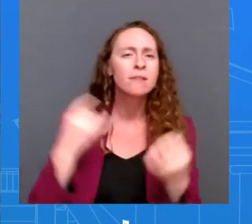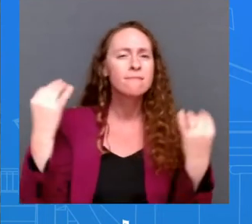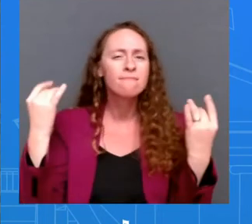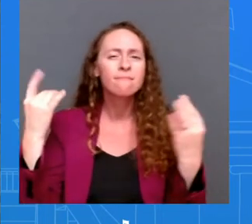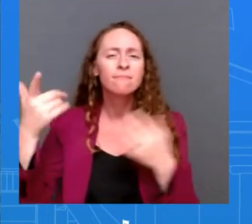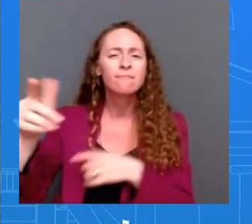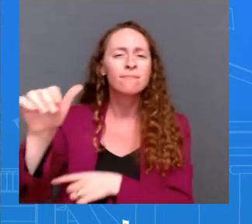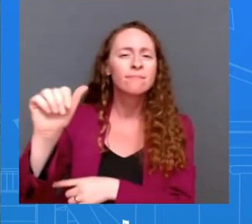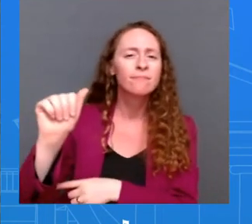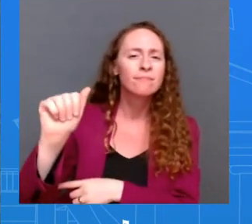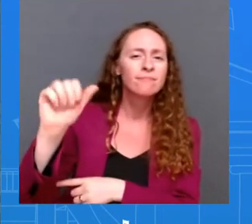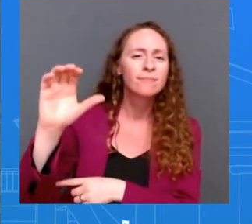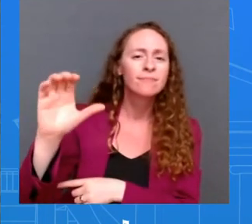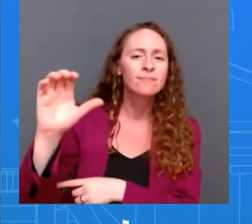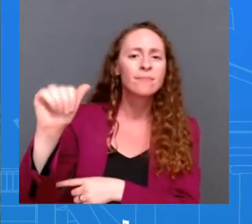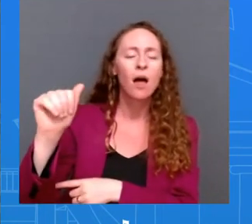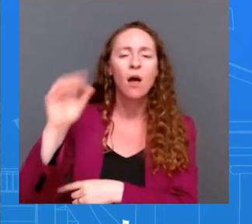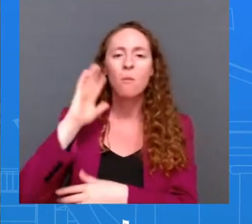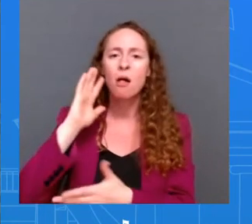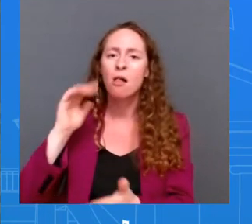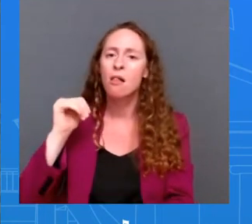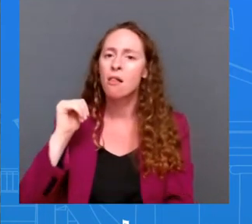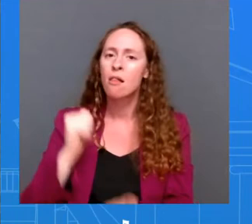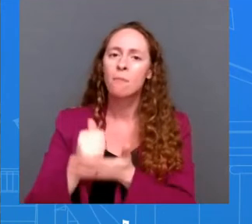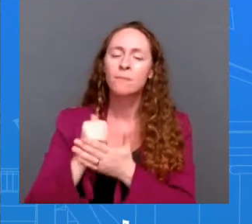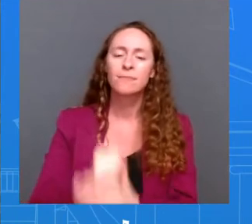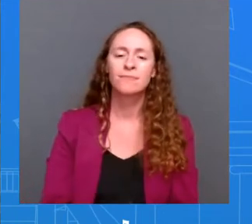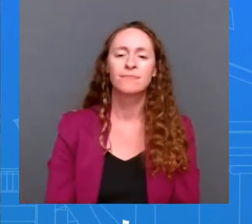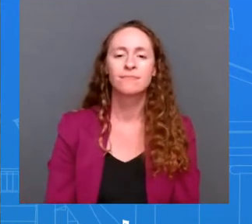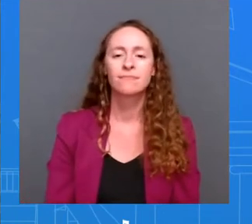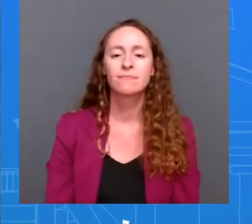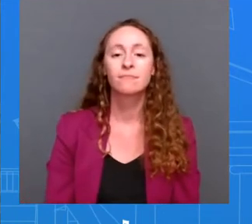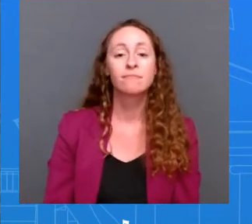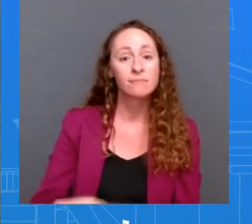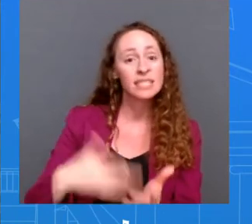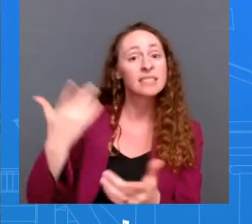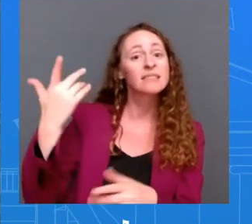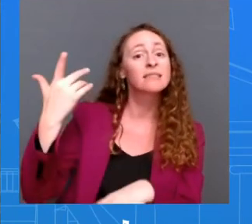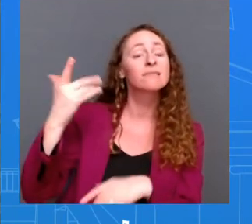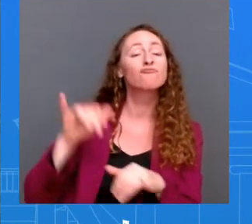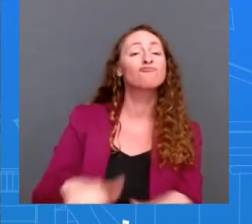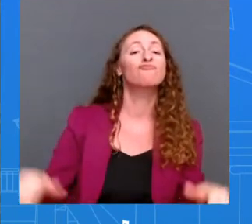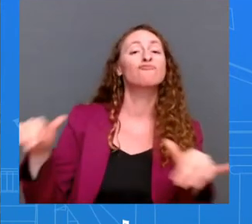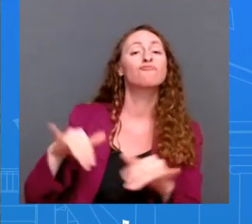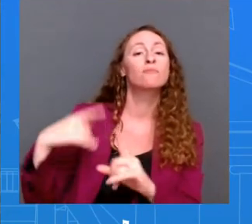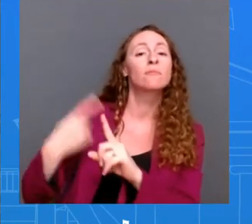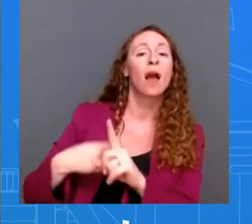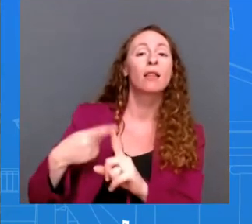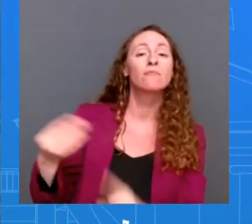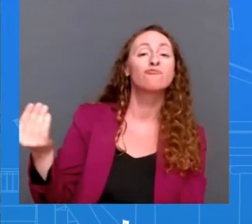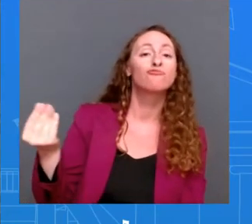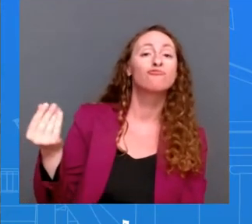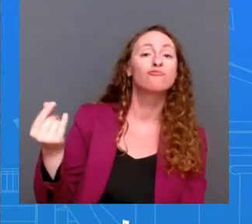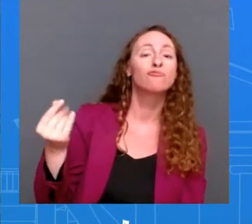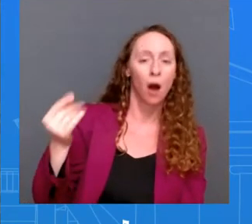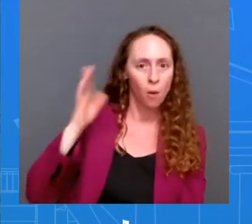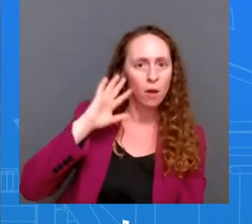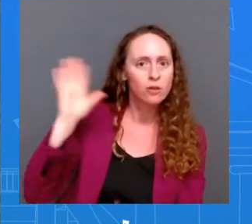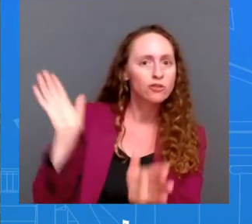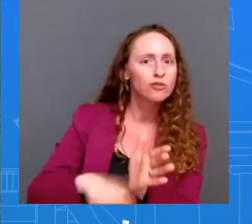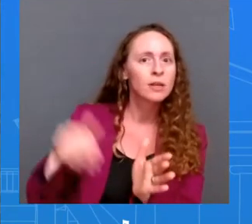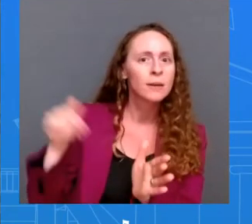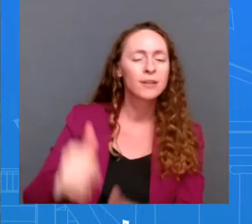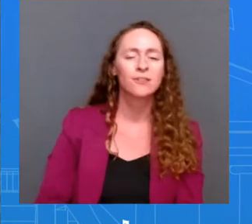and how important that is to many Americans. So that's how he sees his role in continuing to talk about it. We have been talking about these